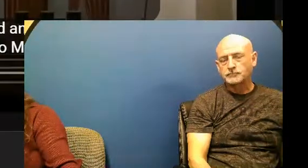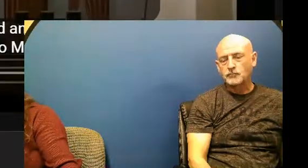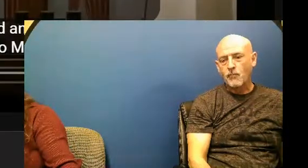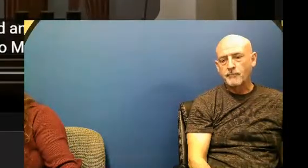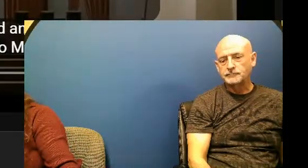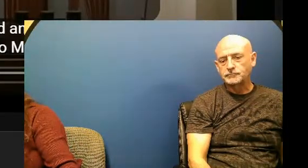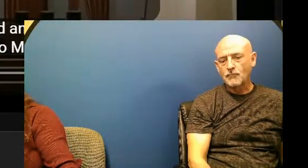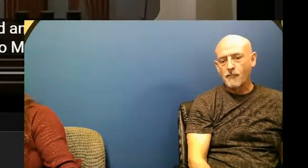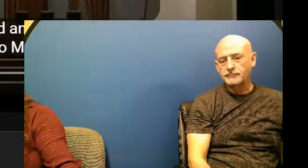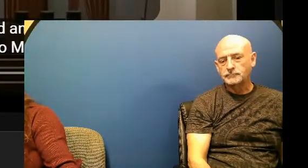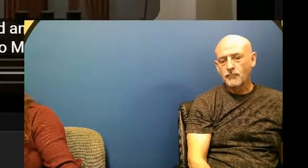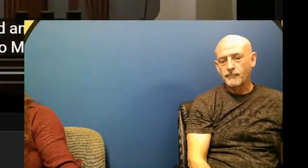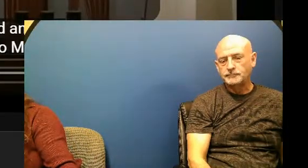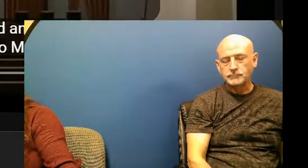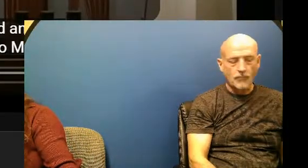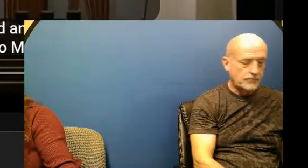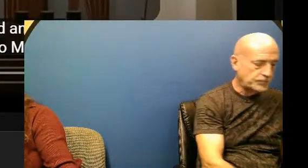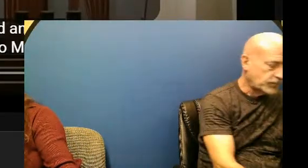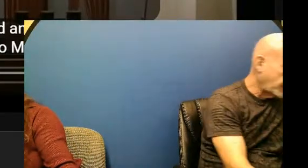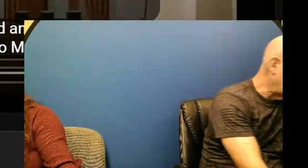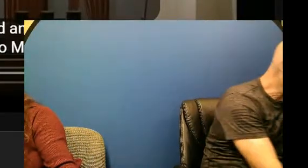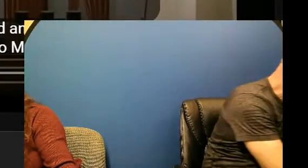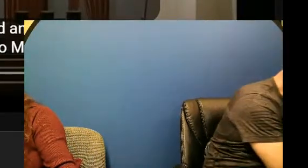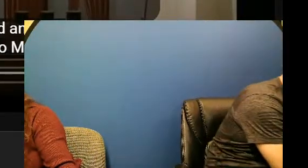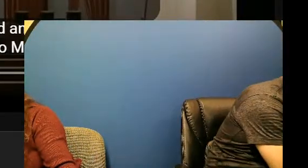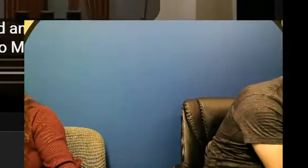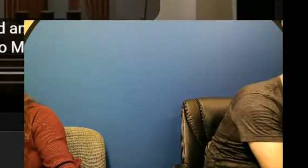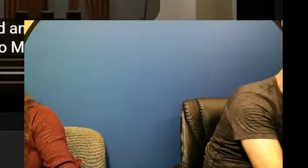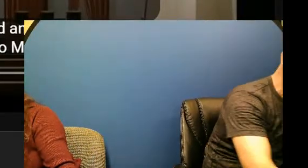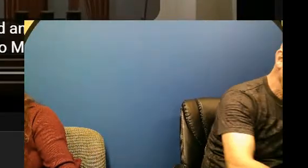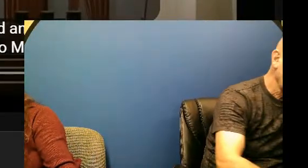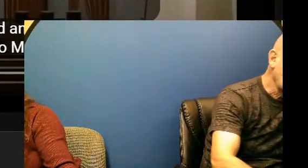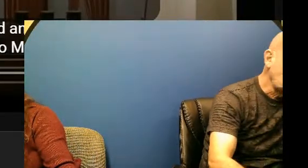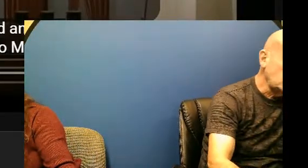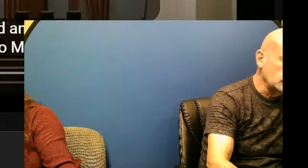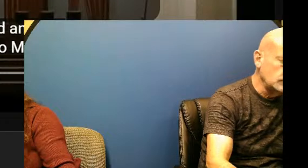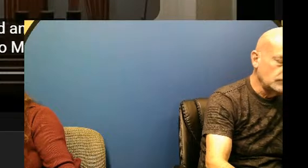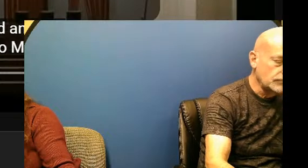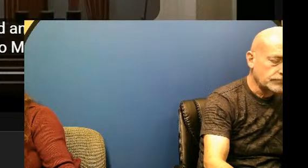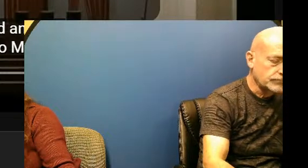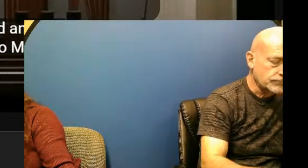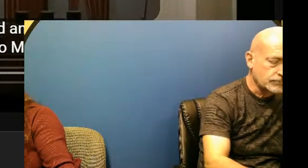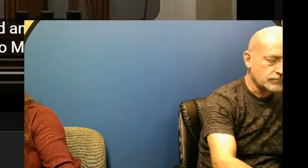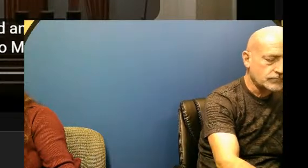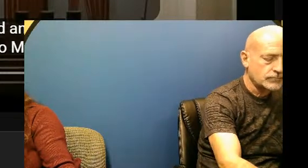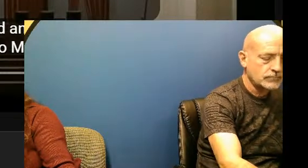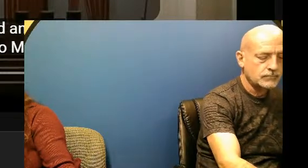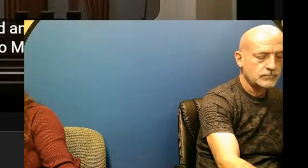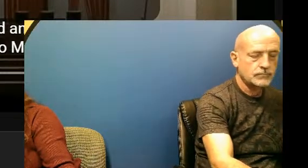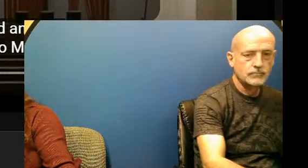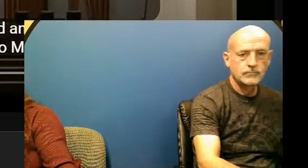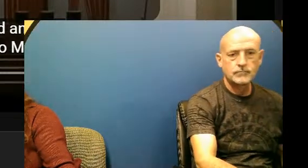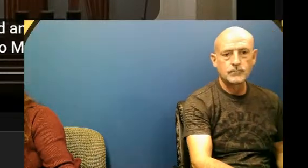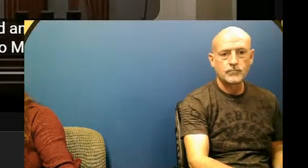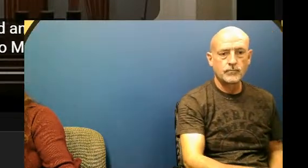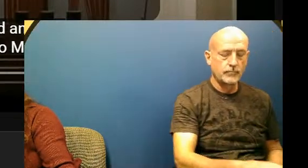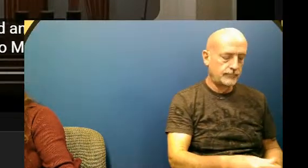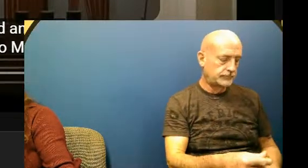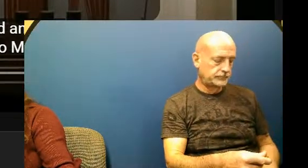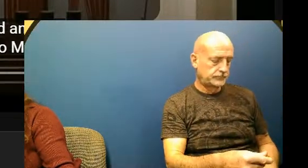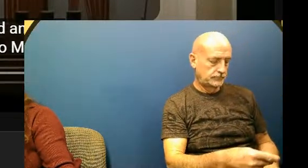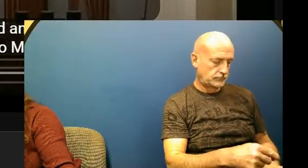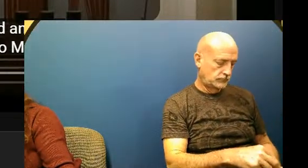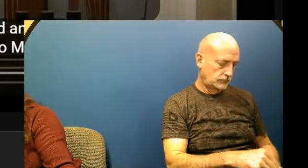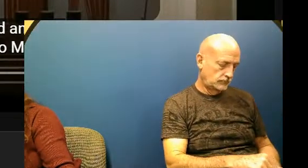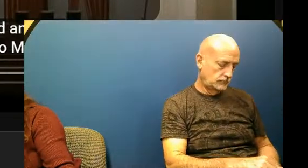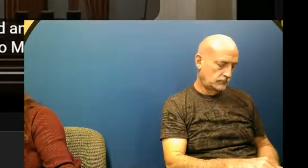of the national security threat. So my position is the government just doesn't get to come in and say national security in the case is over, or you don't get to associate. You